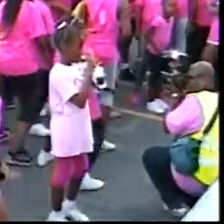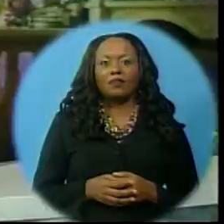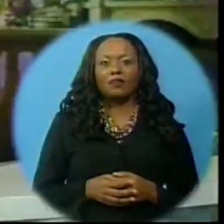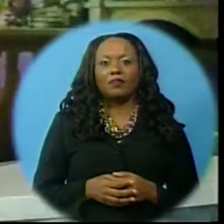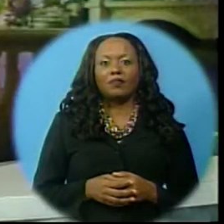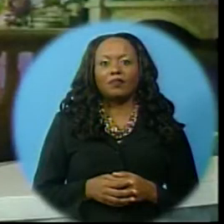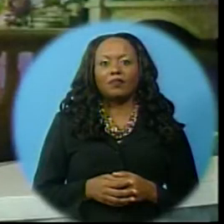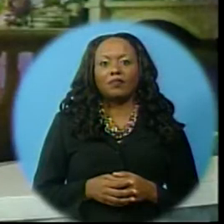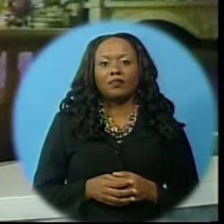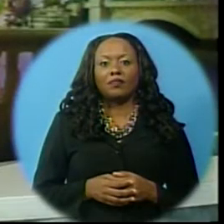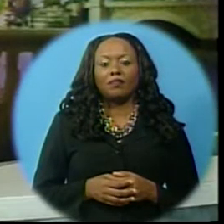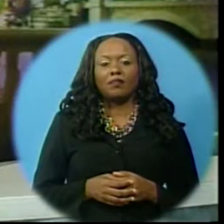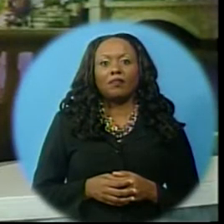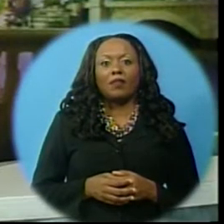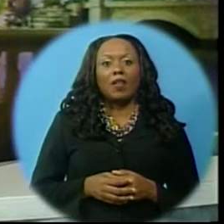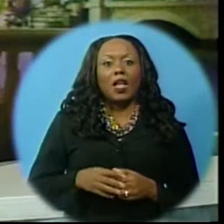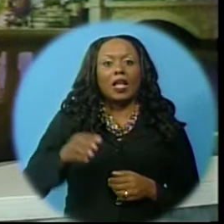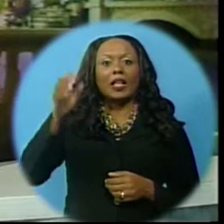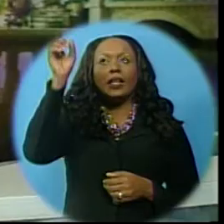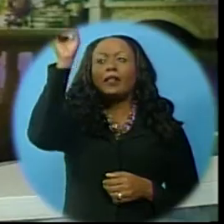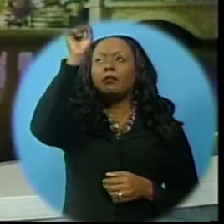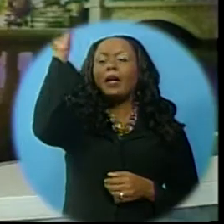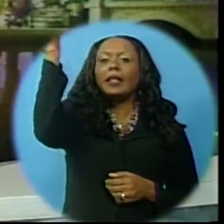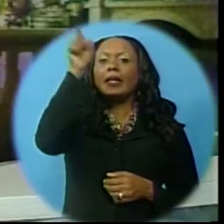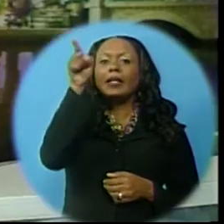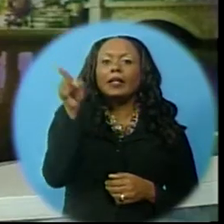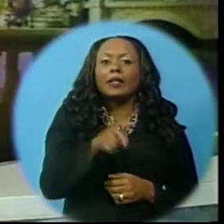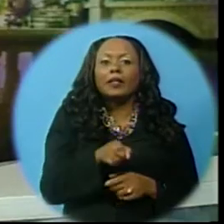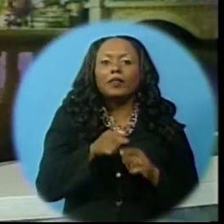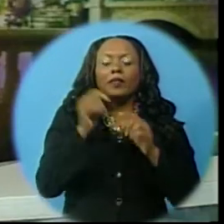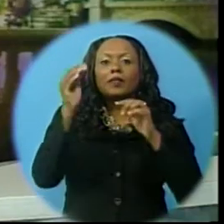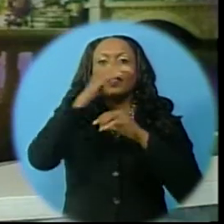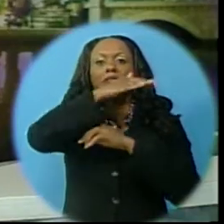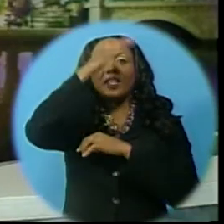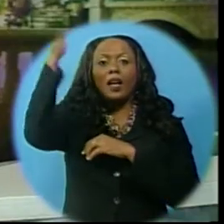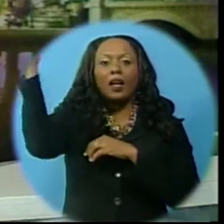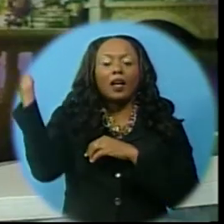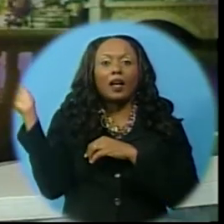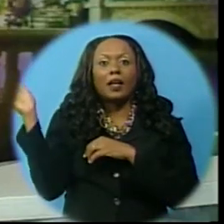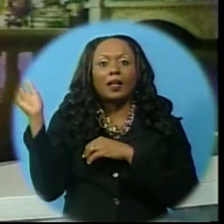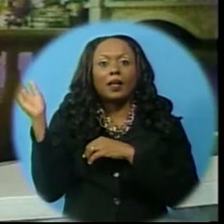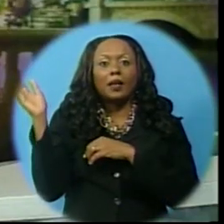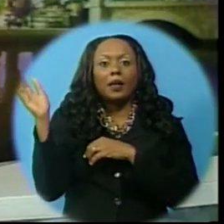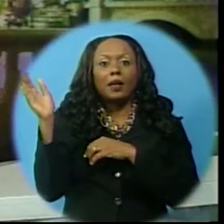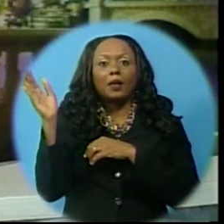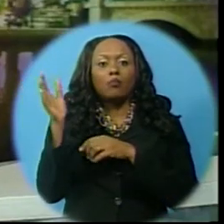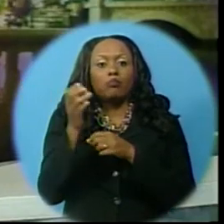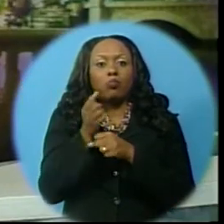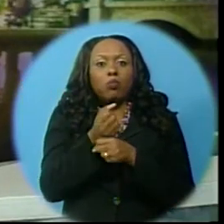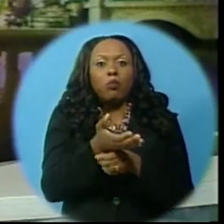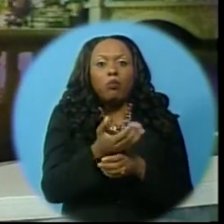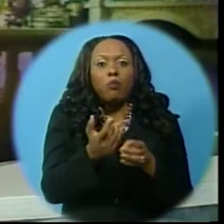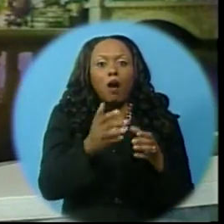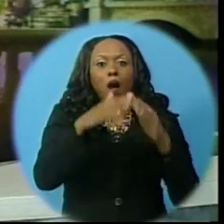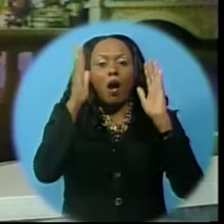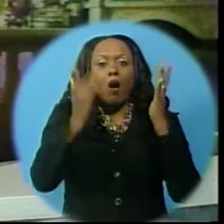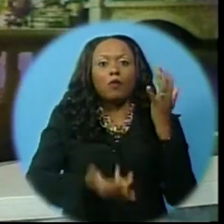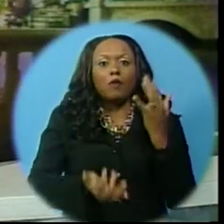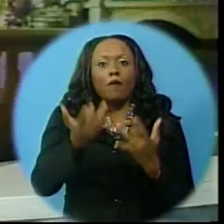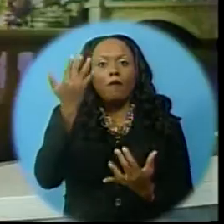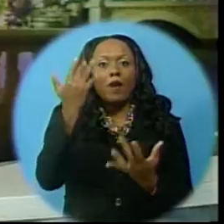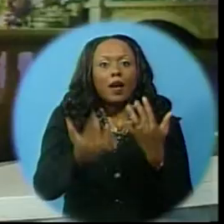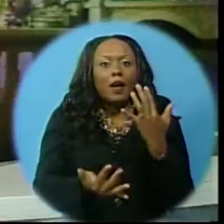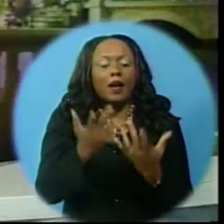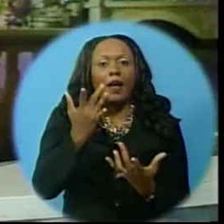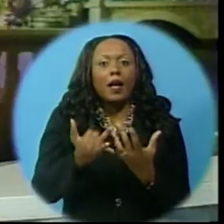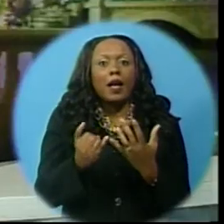News. Lightning is suspected to be the cause of a house fire this evening at Sargent Village, Christchurch. Reports are that the blaze